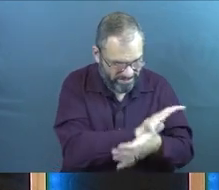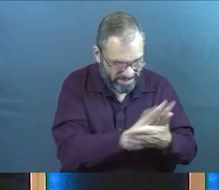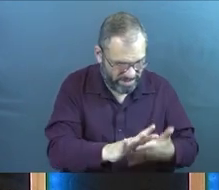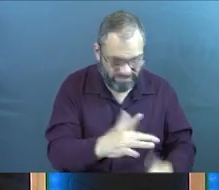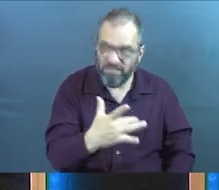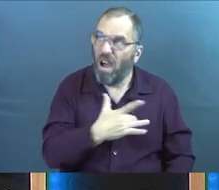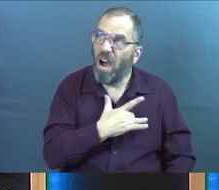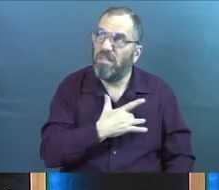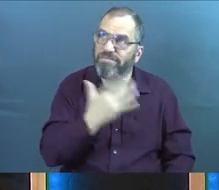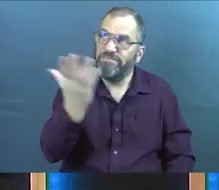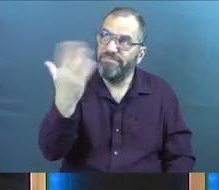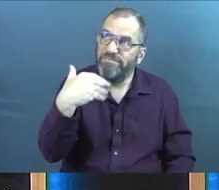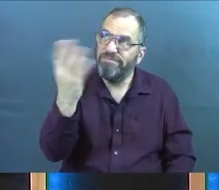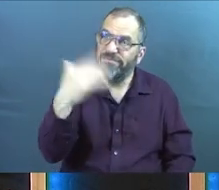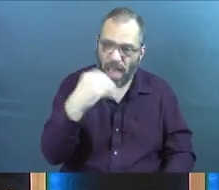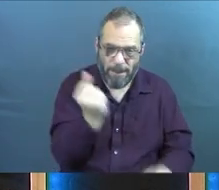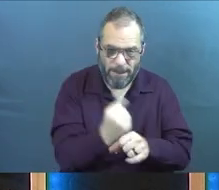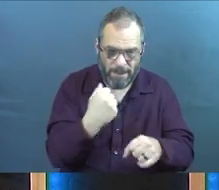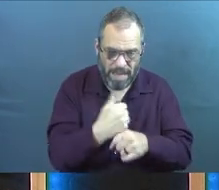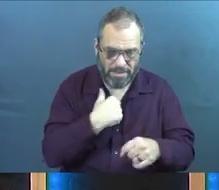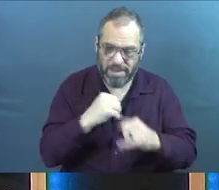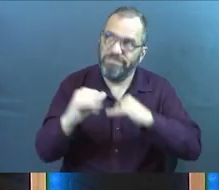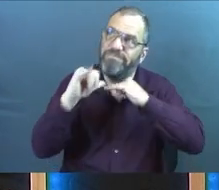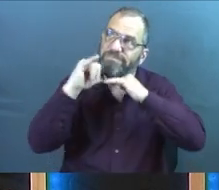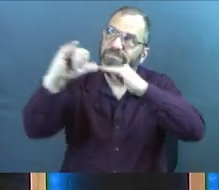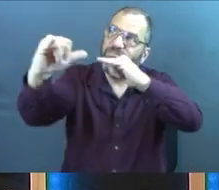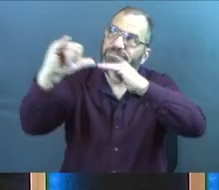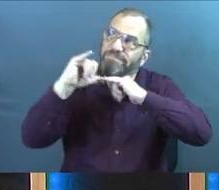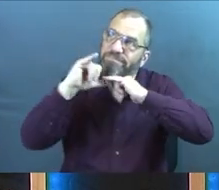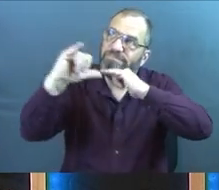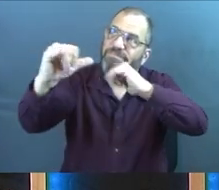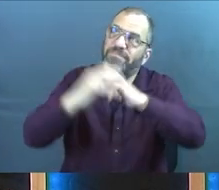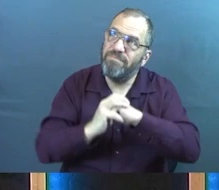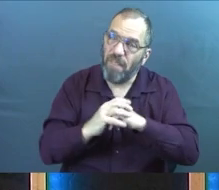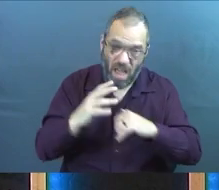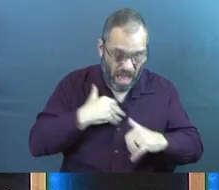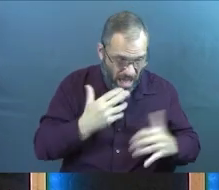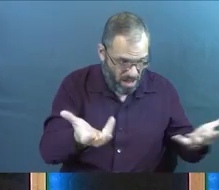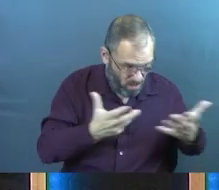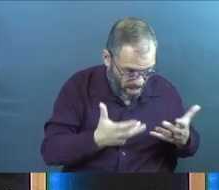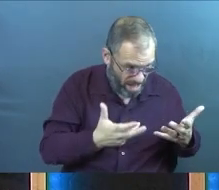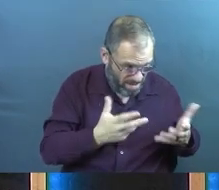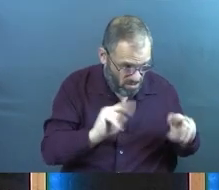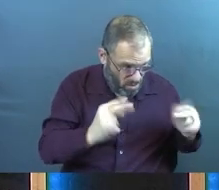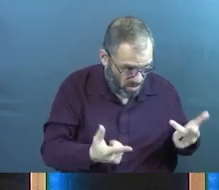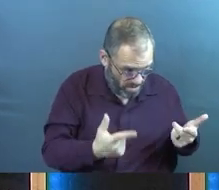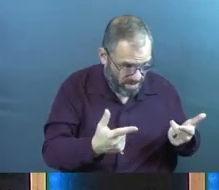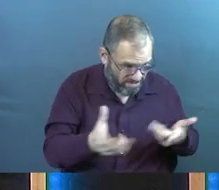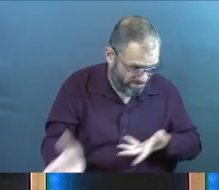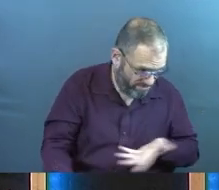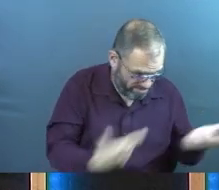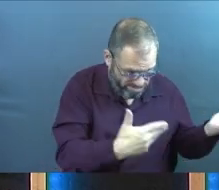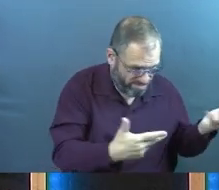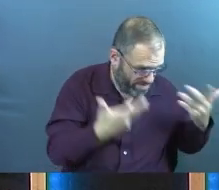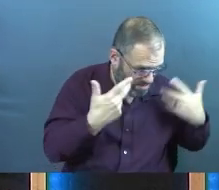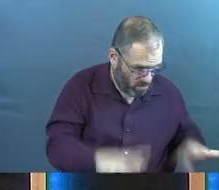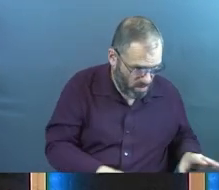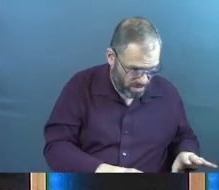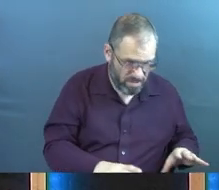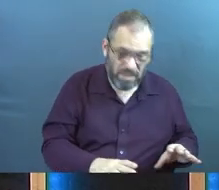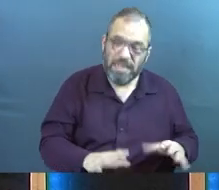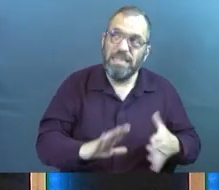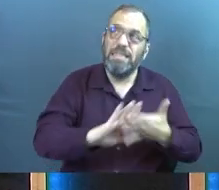oh God. Make me who you want me to be. Things that I want that are not good for me, make them things I no longer want,